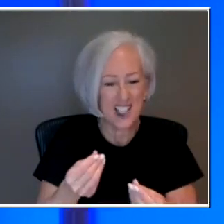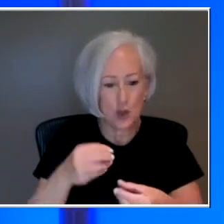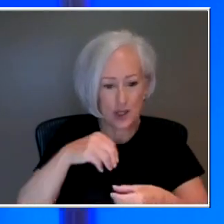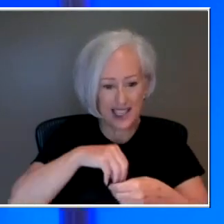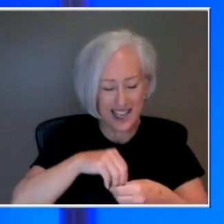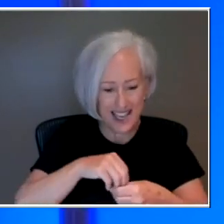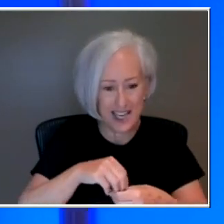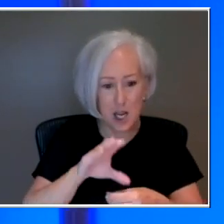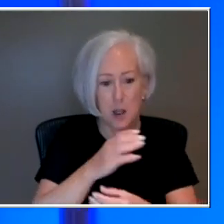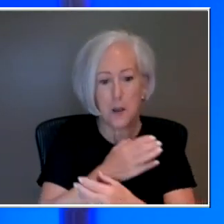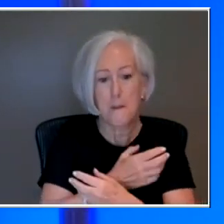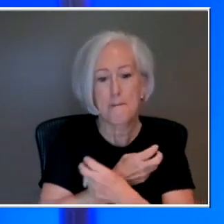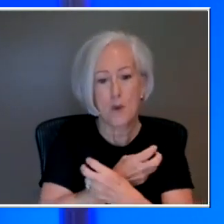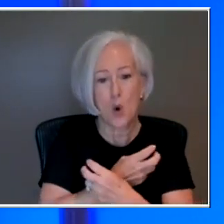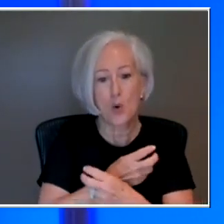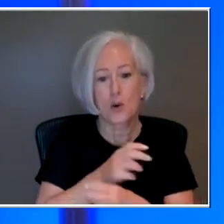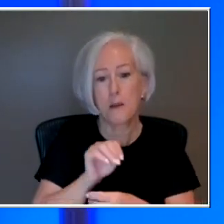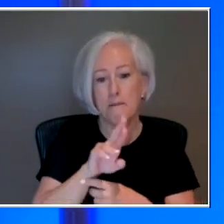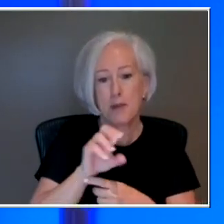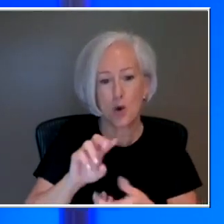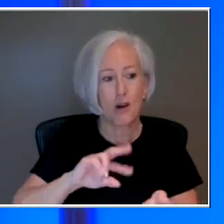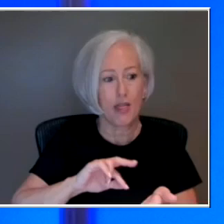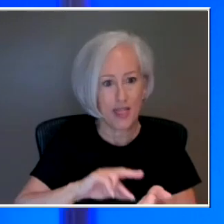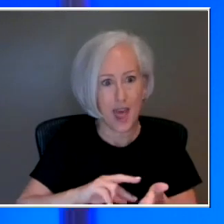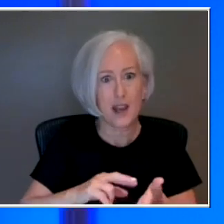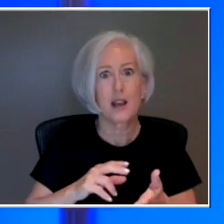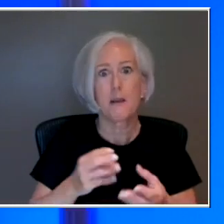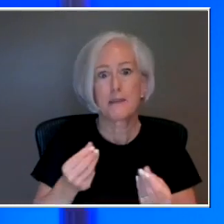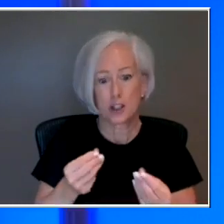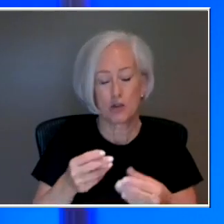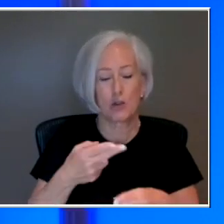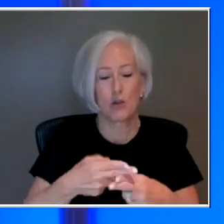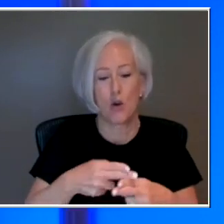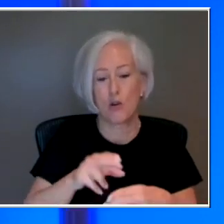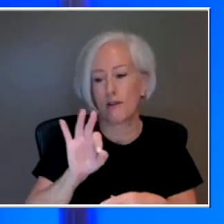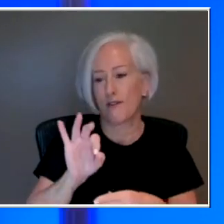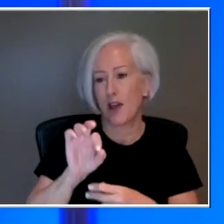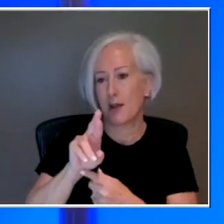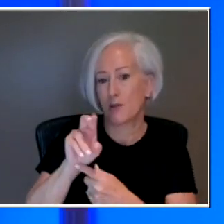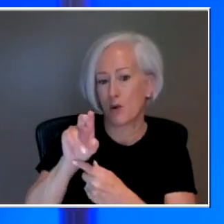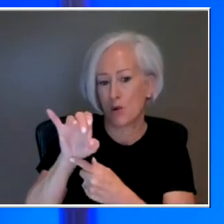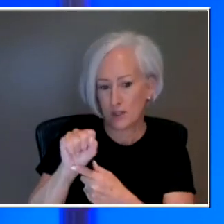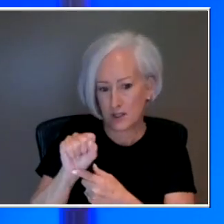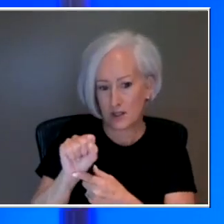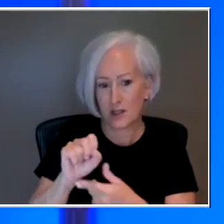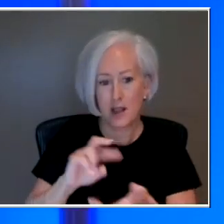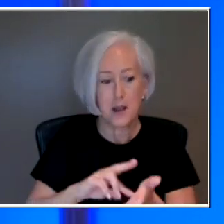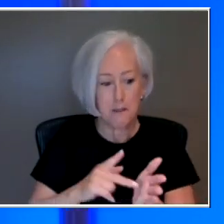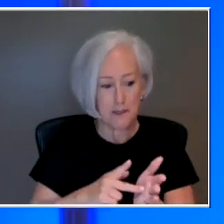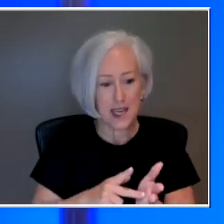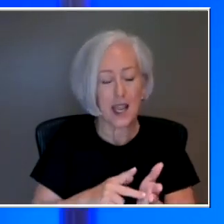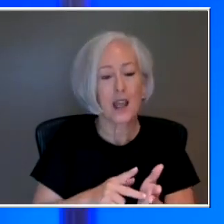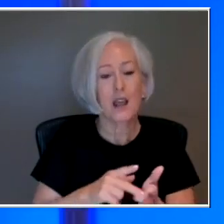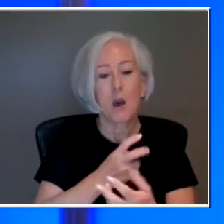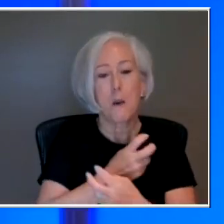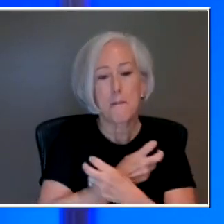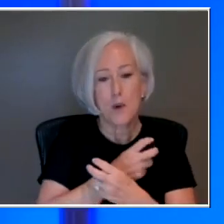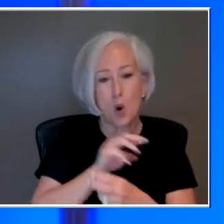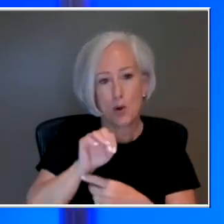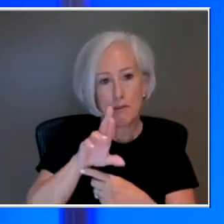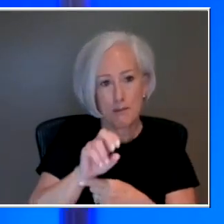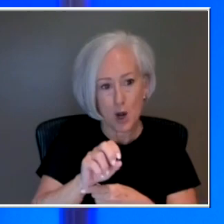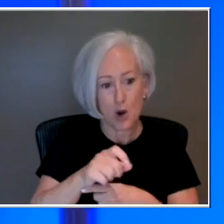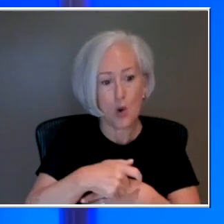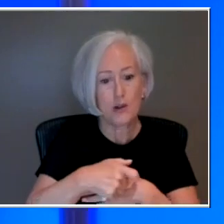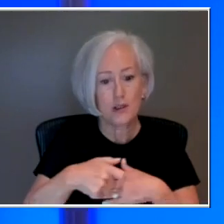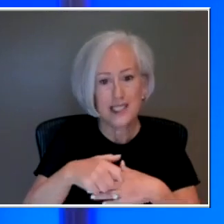called fibrosis. Okay. So over time, the bone marrow gets scarred, and when there is scarring that's occurring